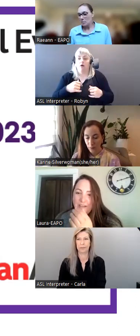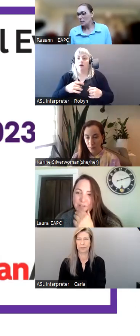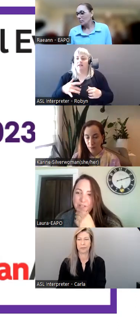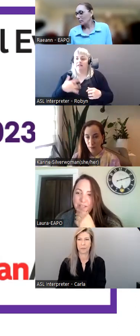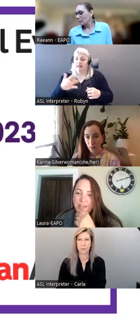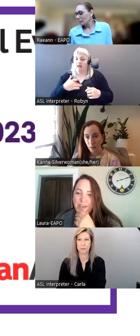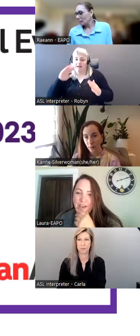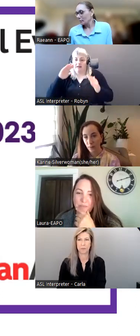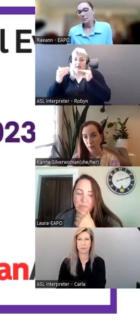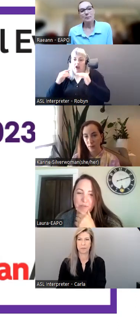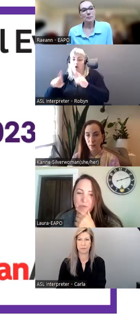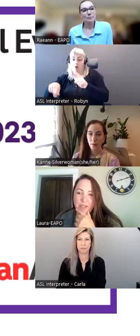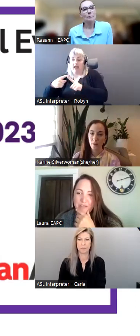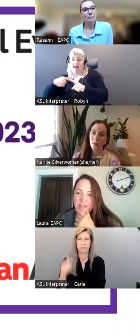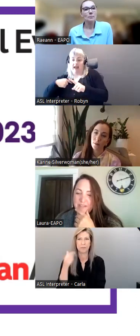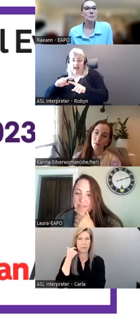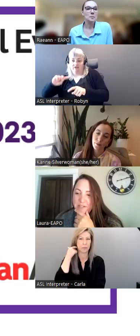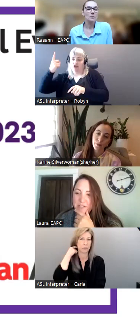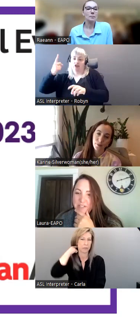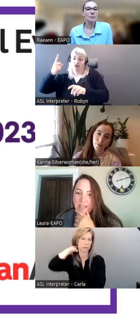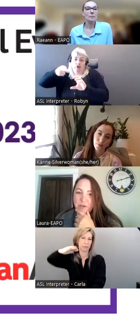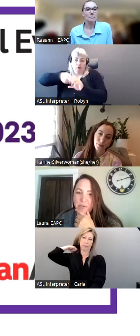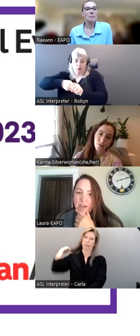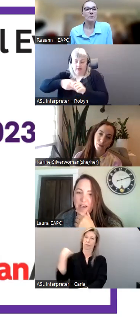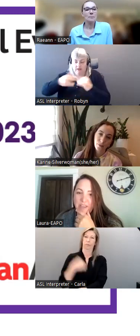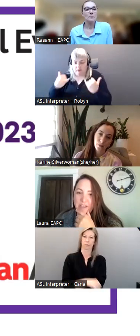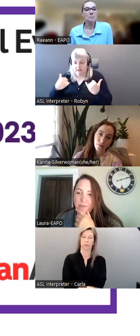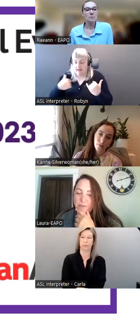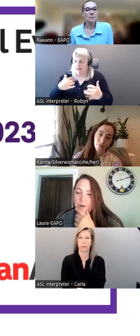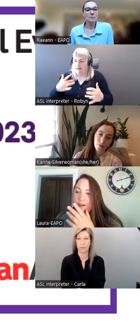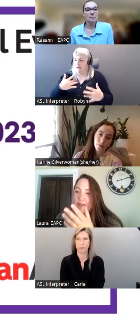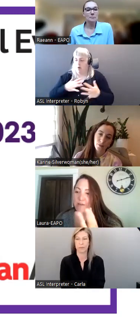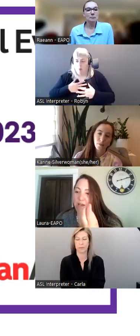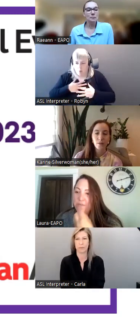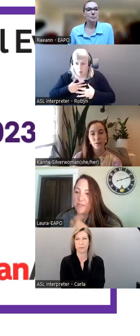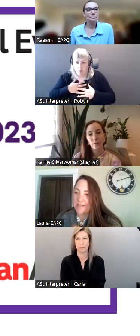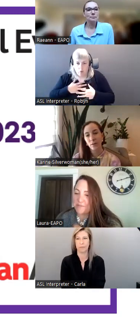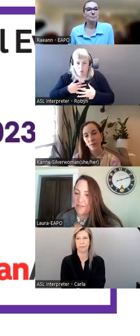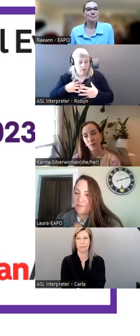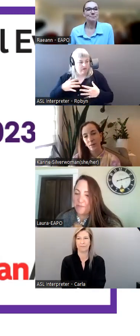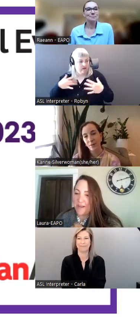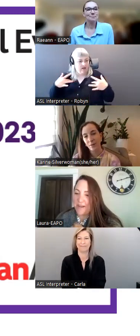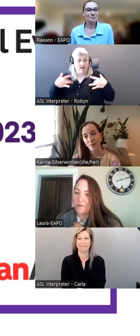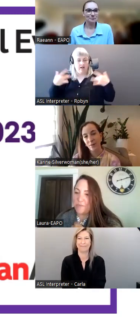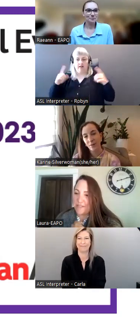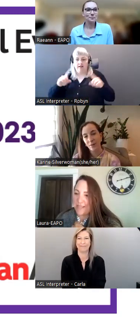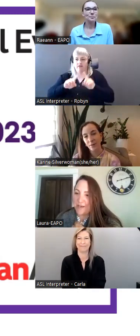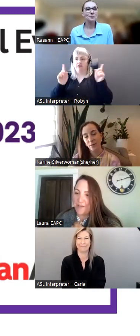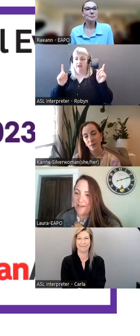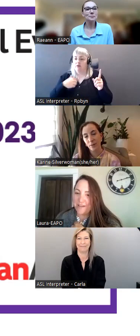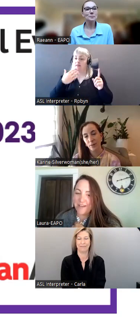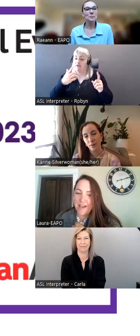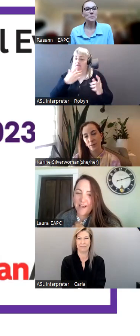I initially joined this session today. So I thank you for my relaxed feeling for right now, and we'll see